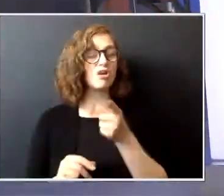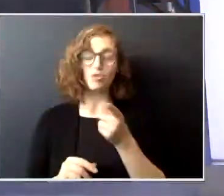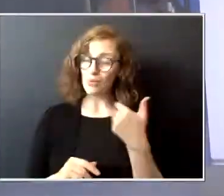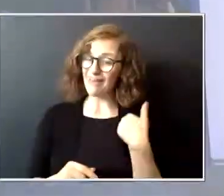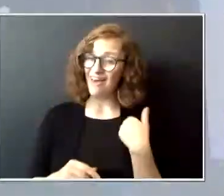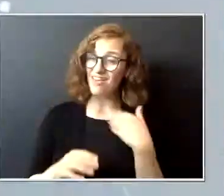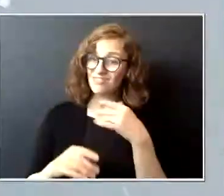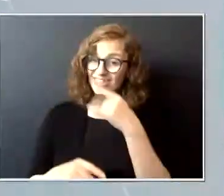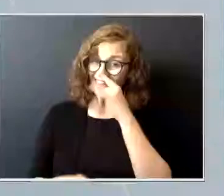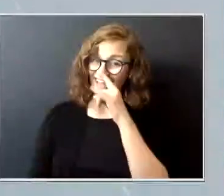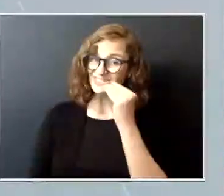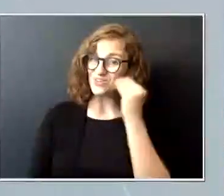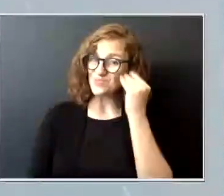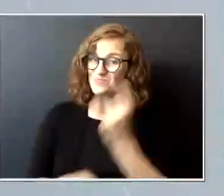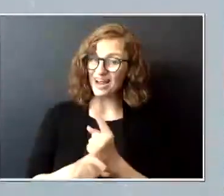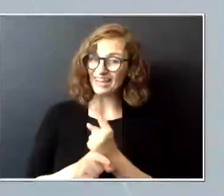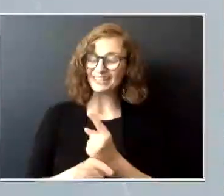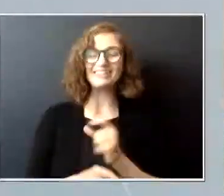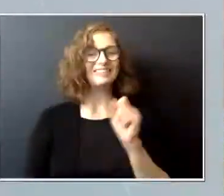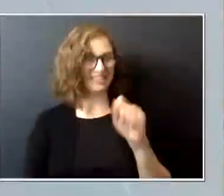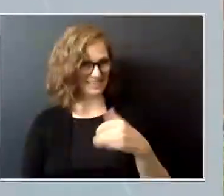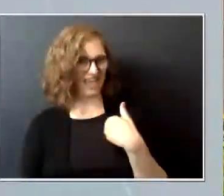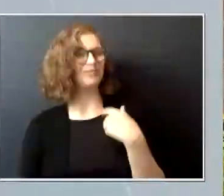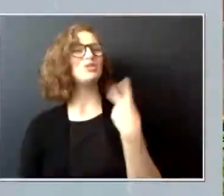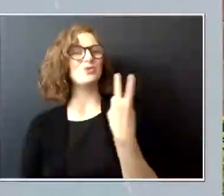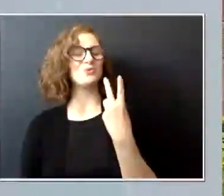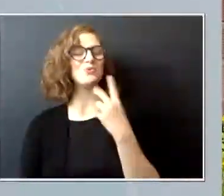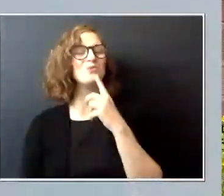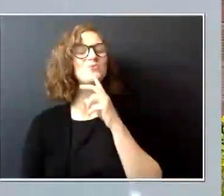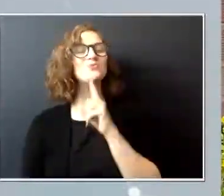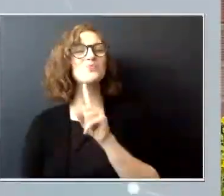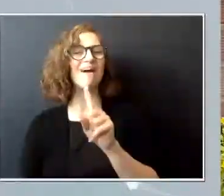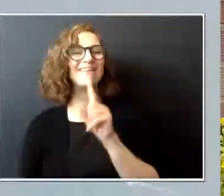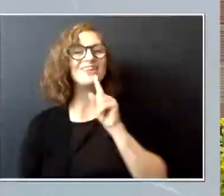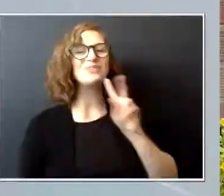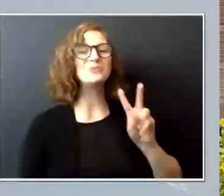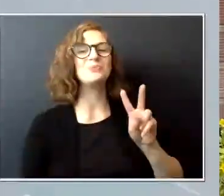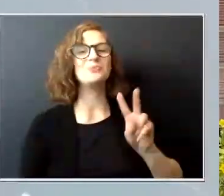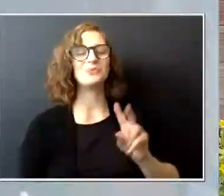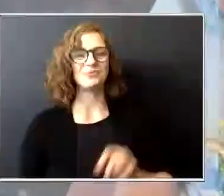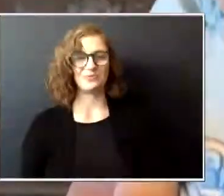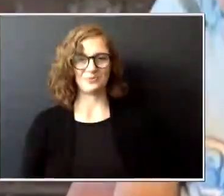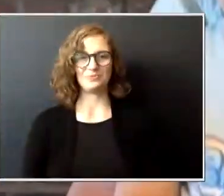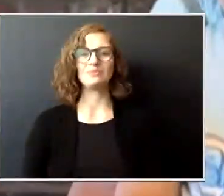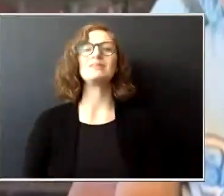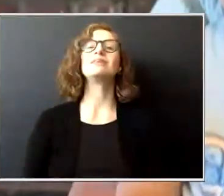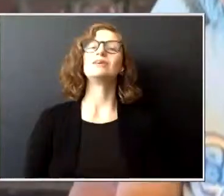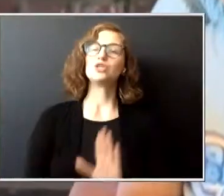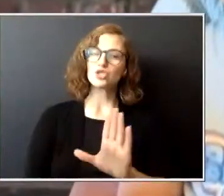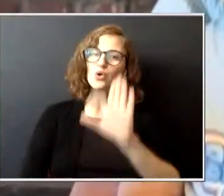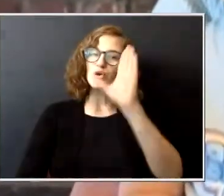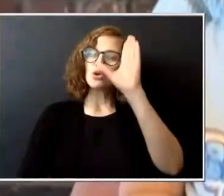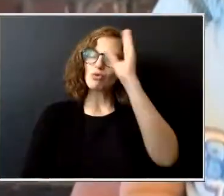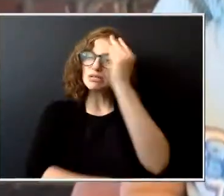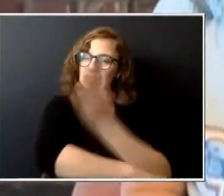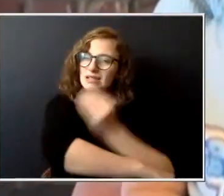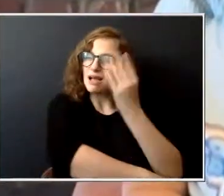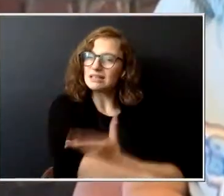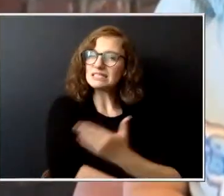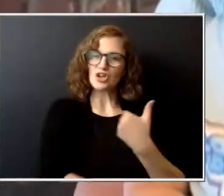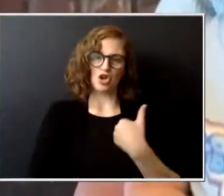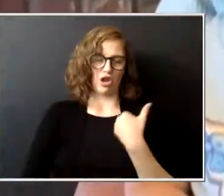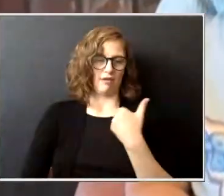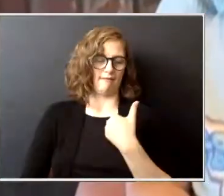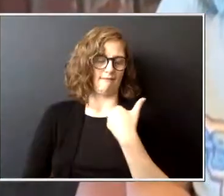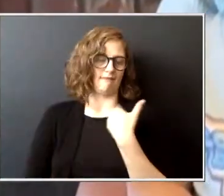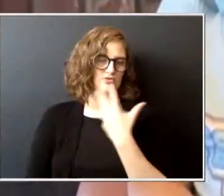boys, Awesome. Now, how old are they? 1 and 2. Okay. So they're young, so you probably haven't really taught them too much about fireworks. No.